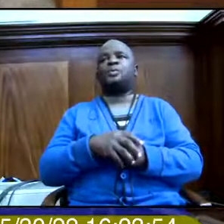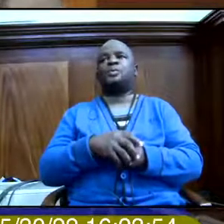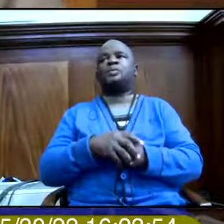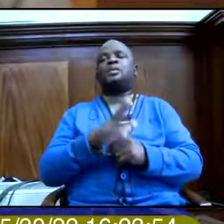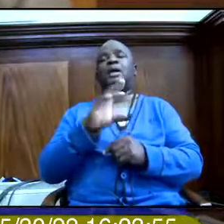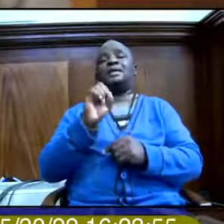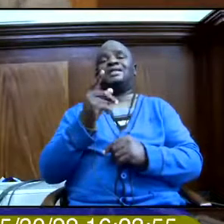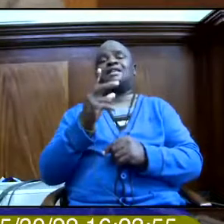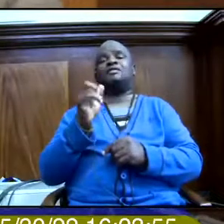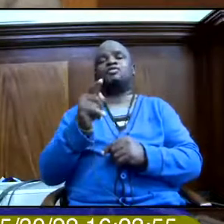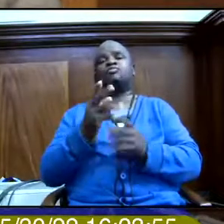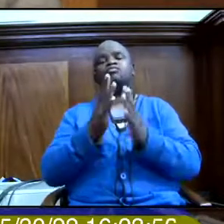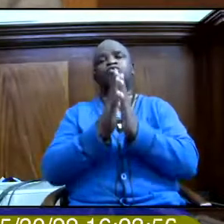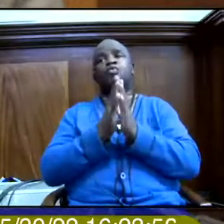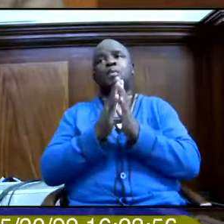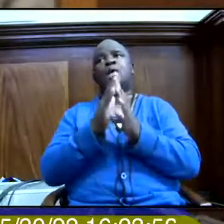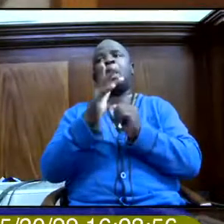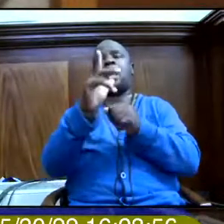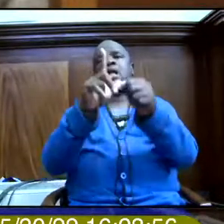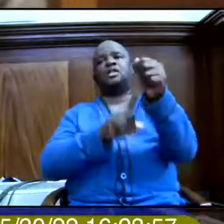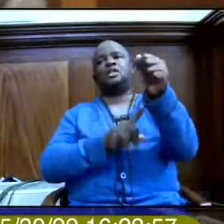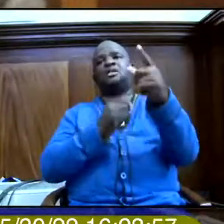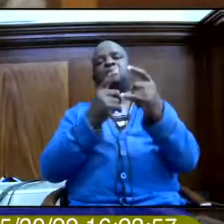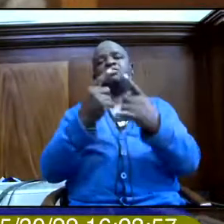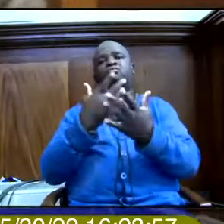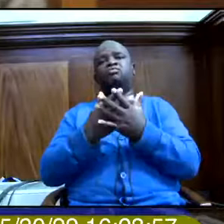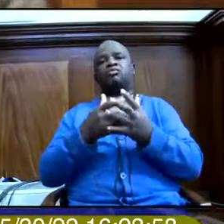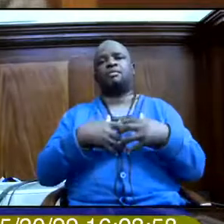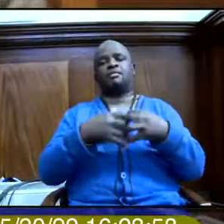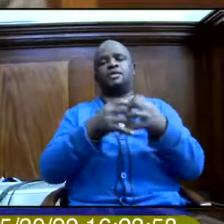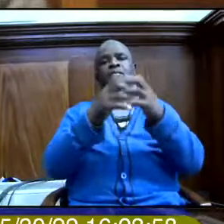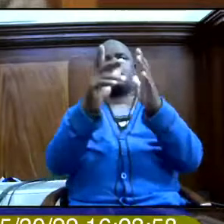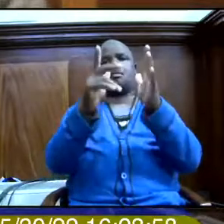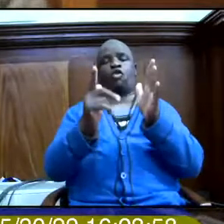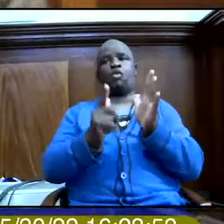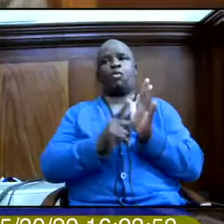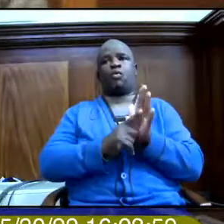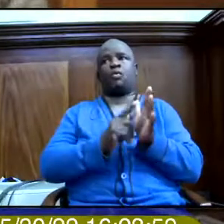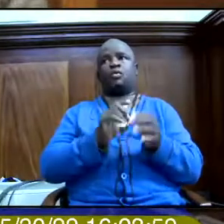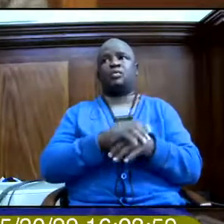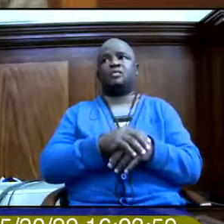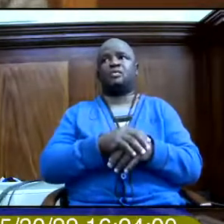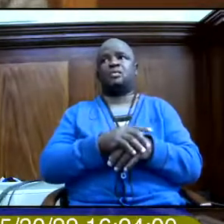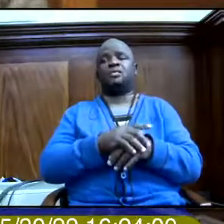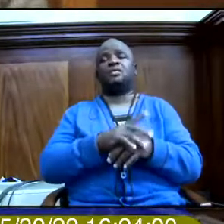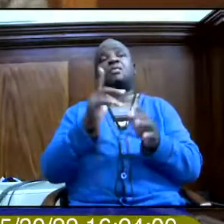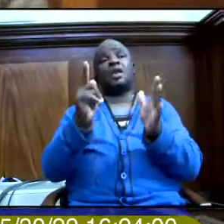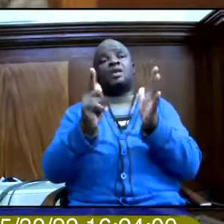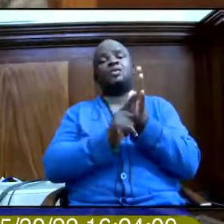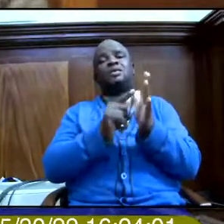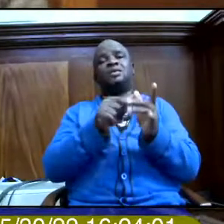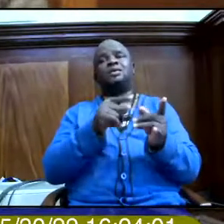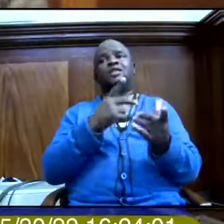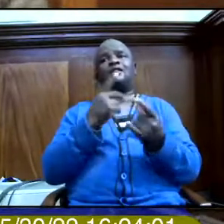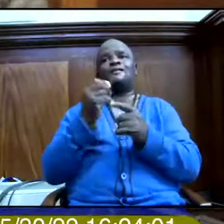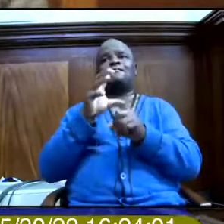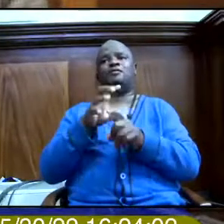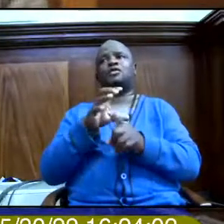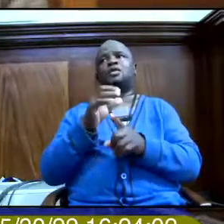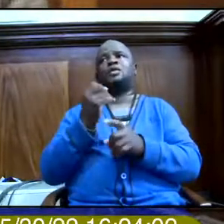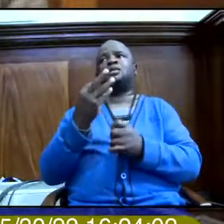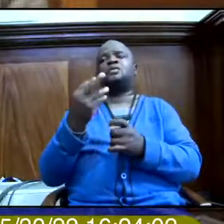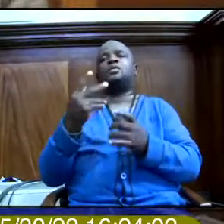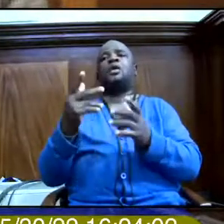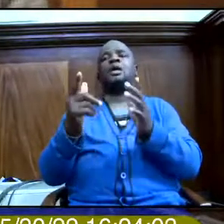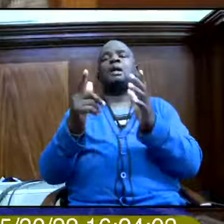software is appealing to parliament to create regulations that demand the enforce of